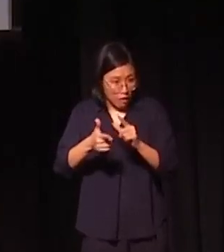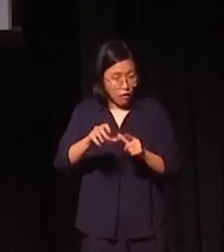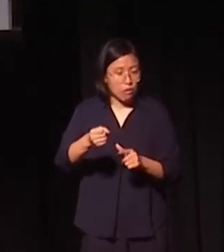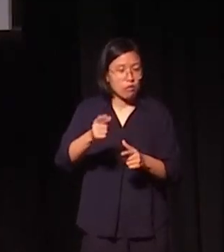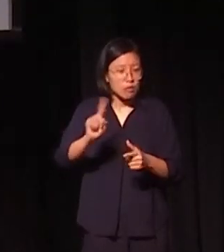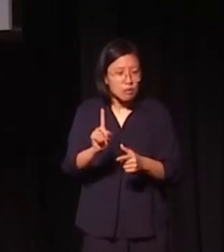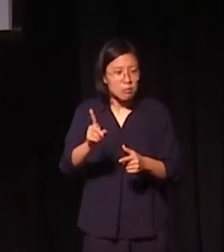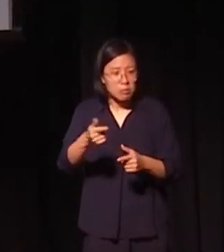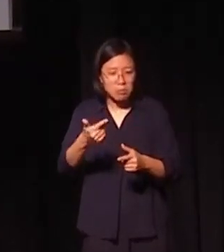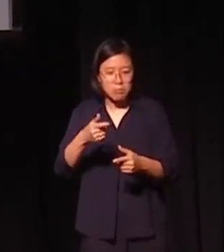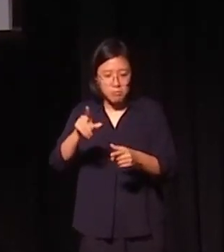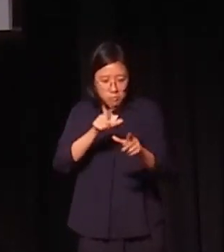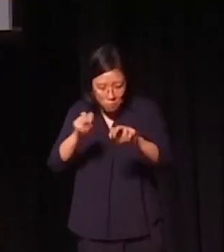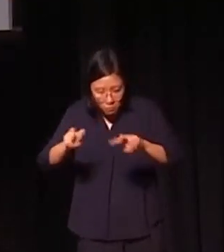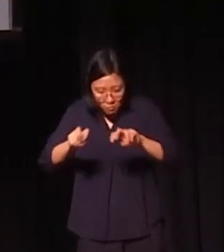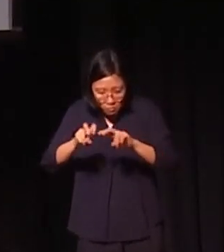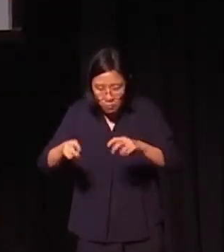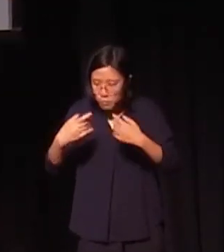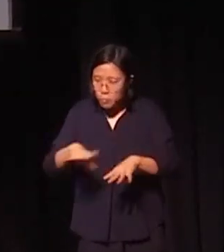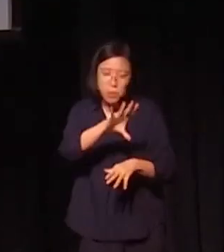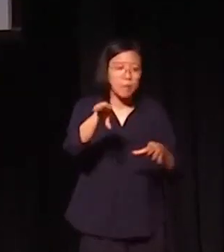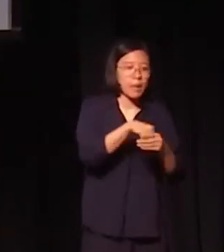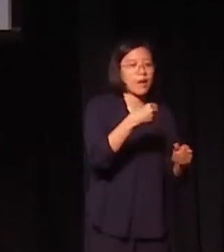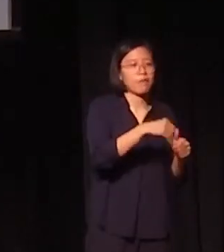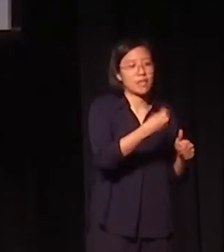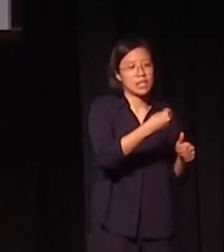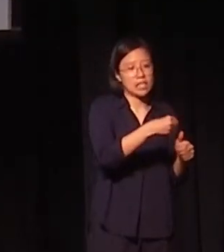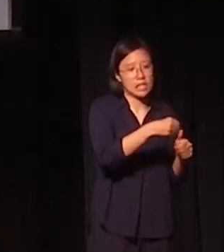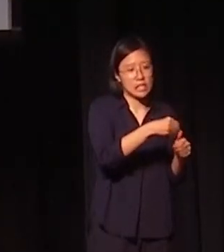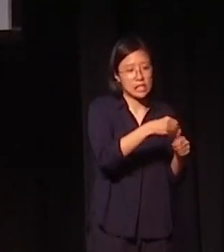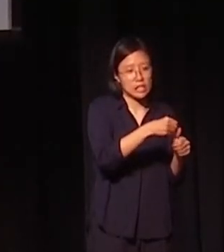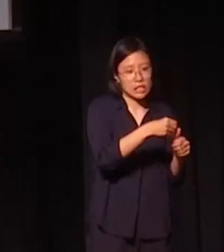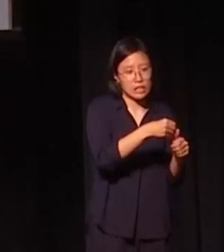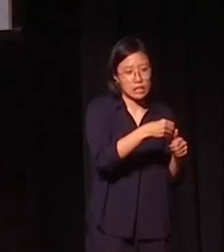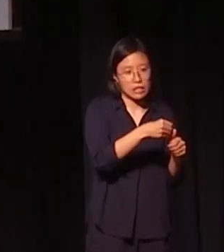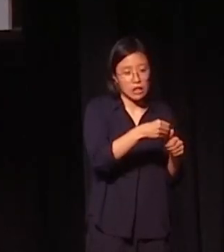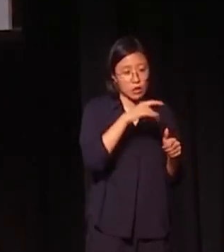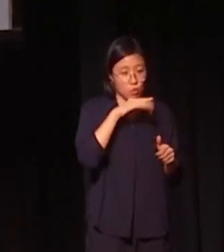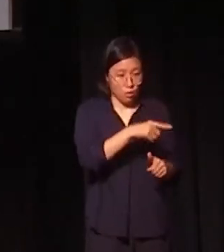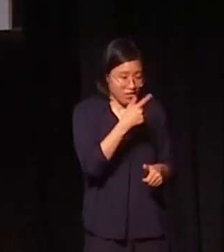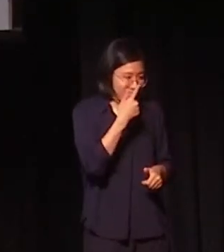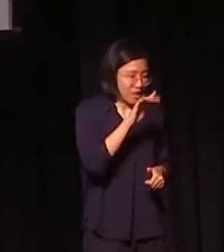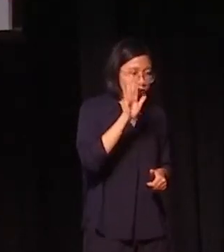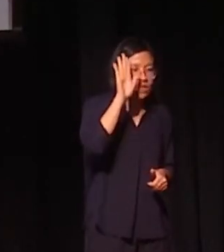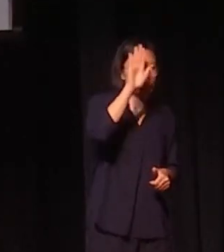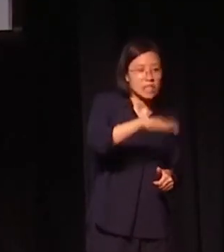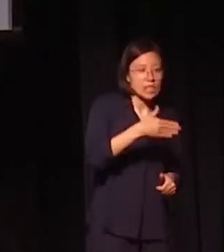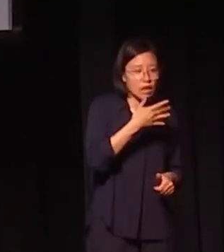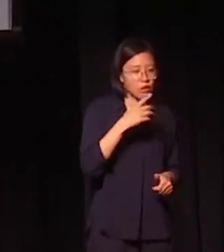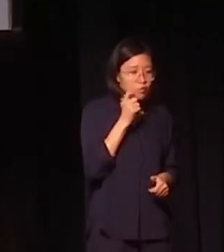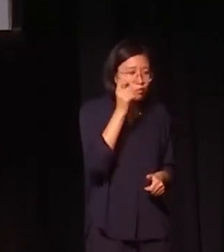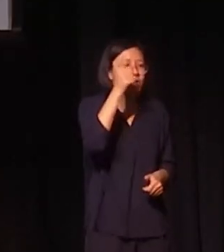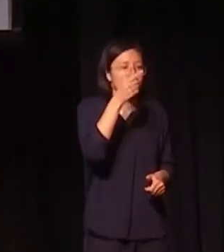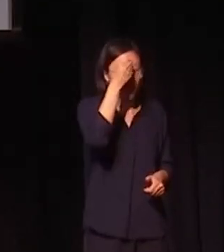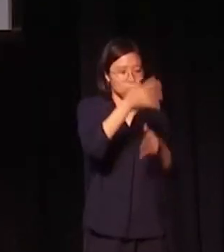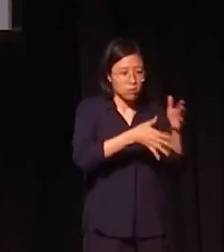can actually embed them within training of what we call new signers, people that learn sign language later in life, and the strategies